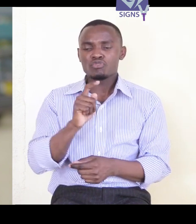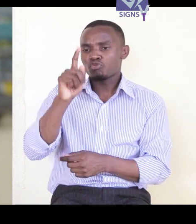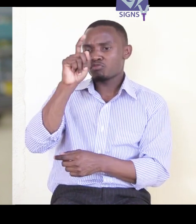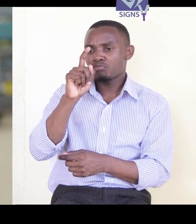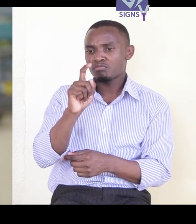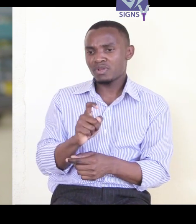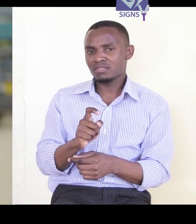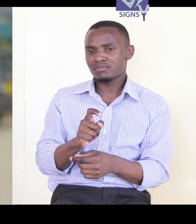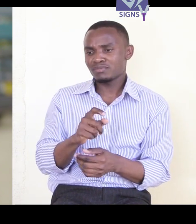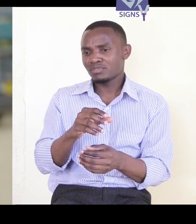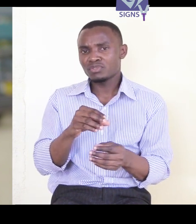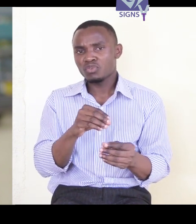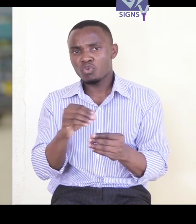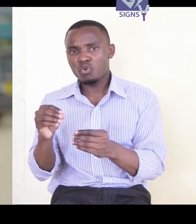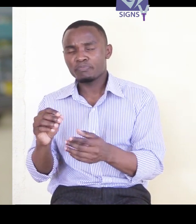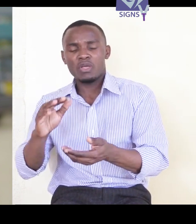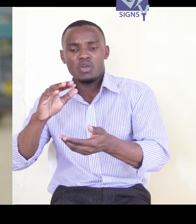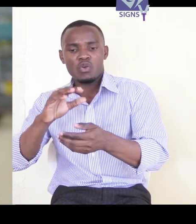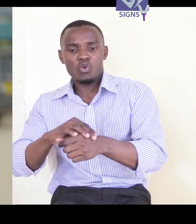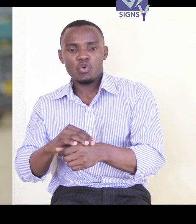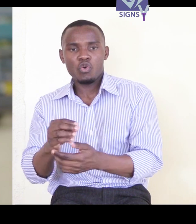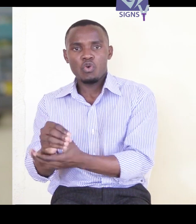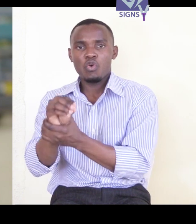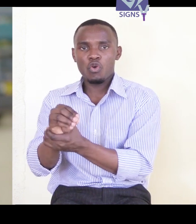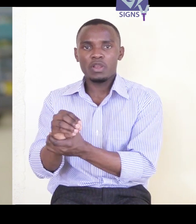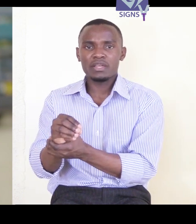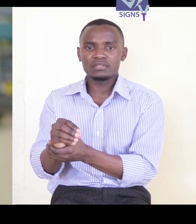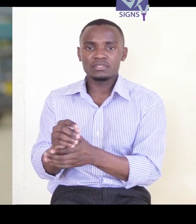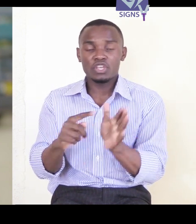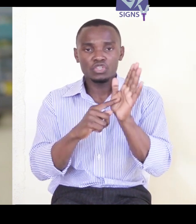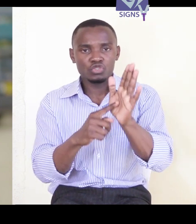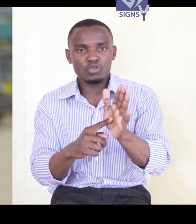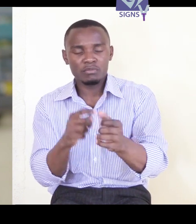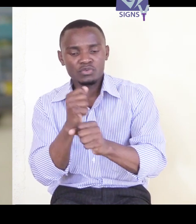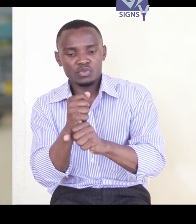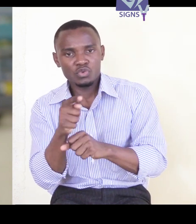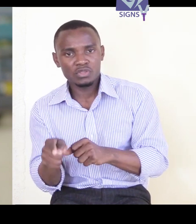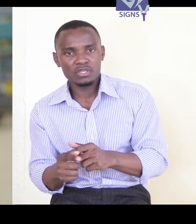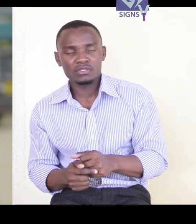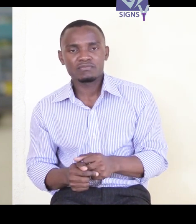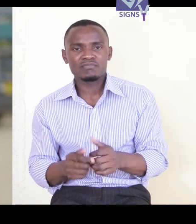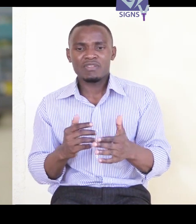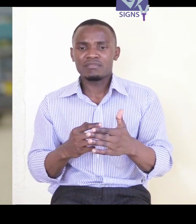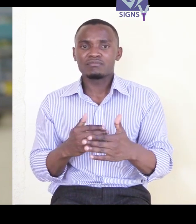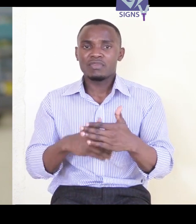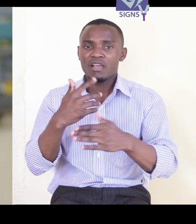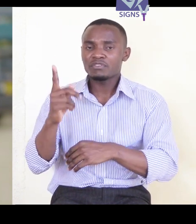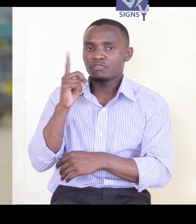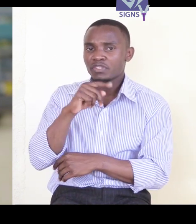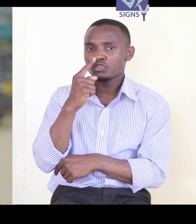somebody to write Braille, you have to go where that person is seated, hold their hand, show them this is what we